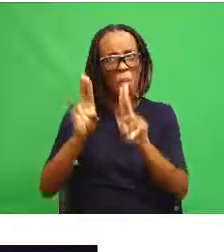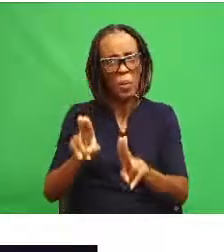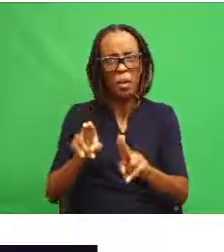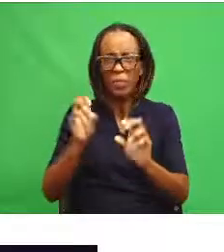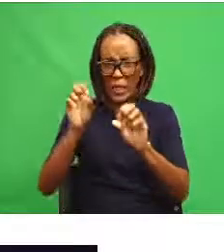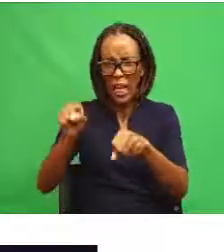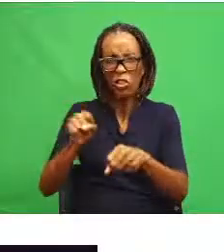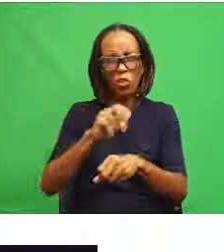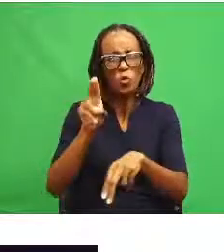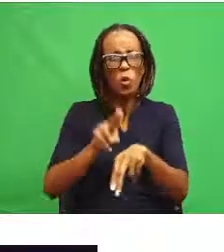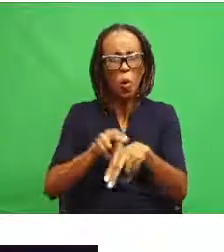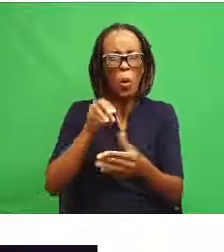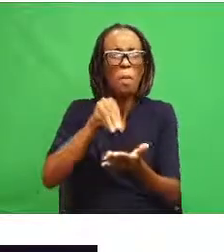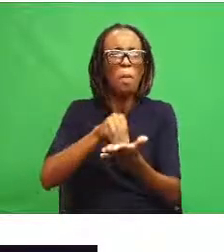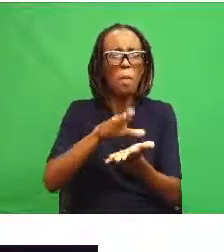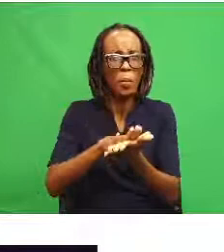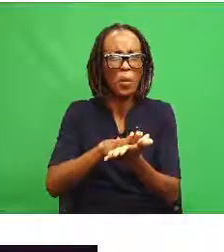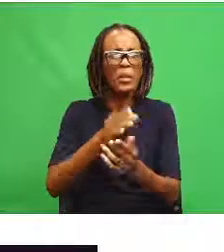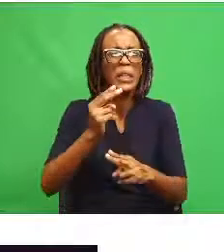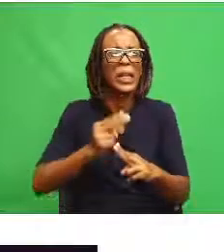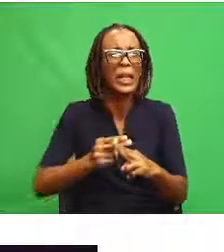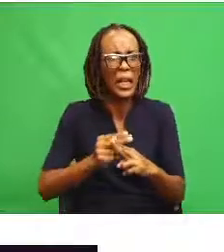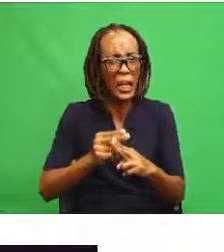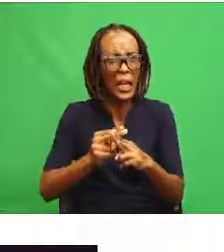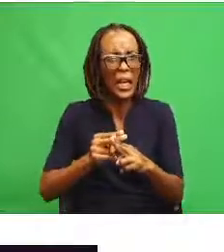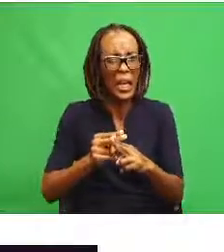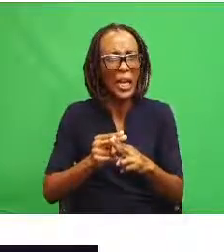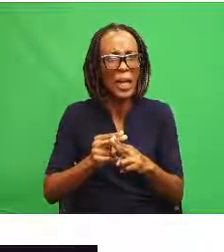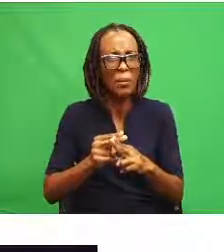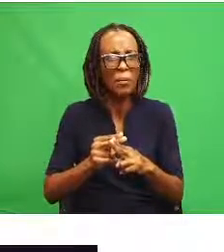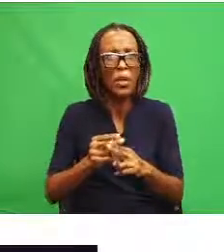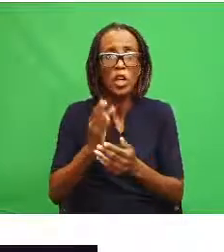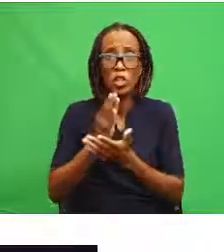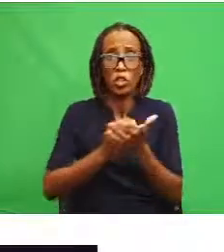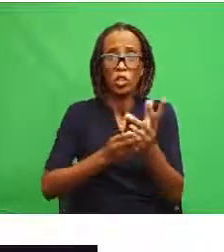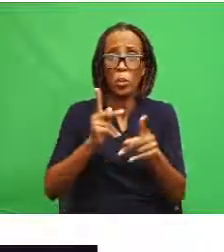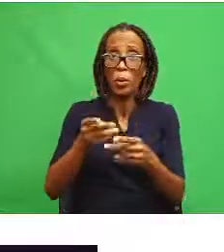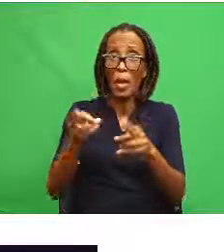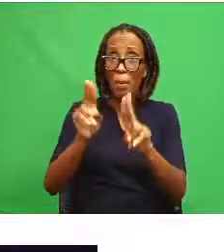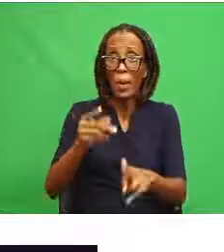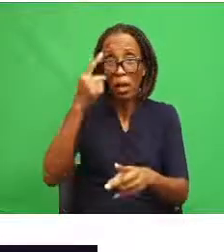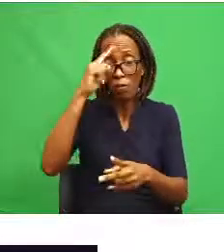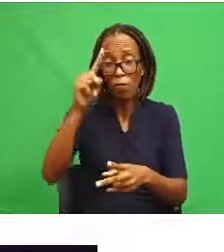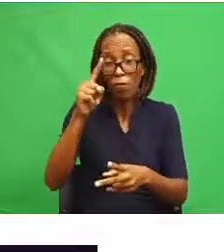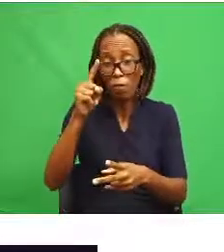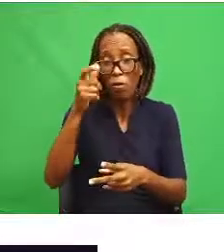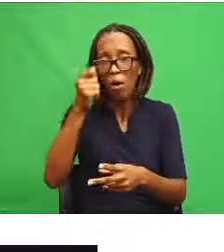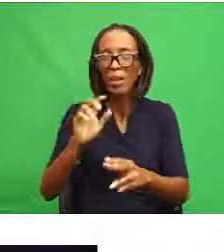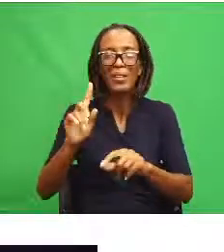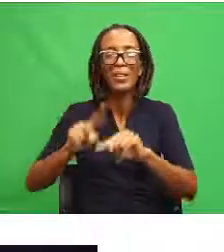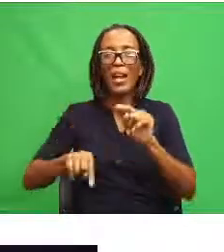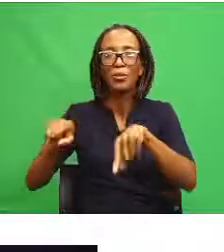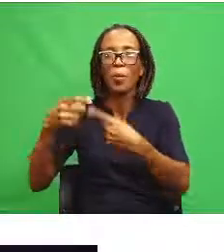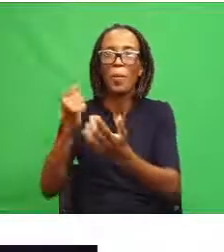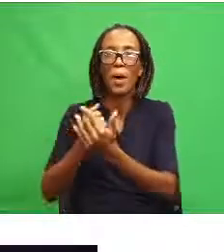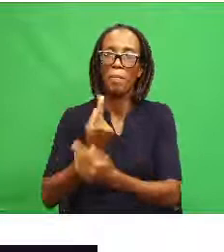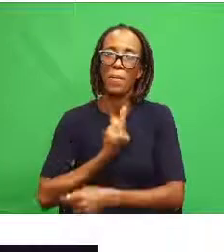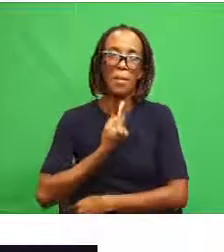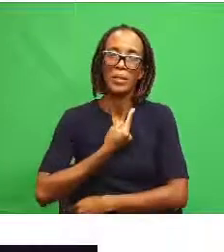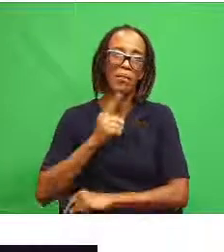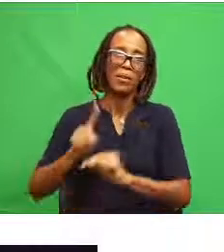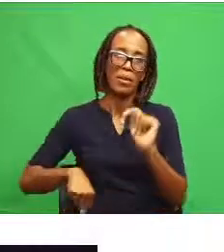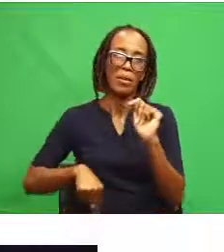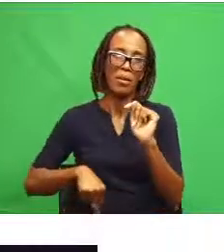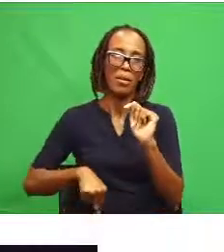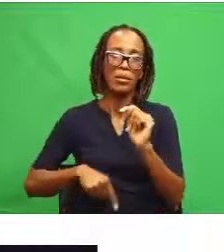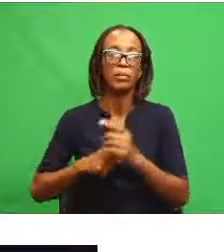nominee, because you have persons applying for the grant that may not have the capacity to encash a check on their own. So on